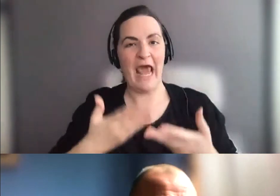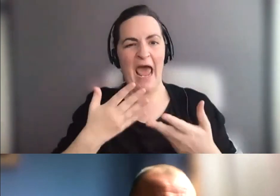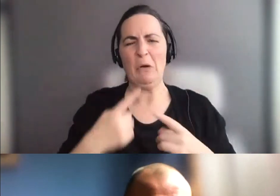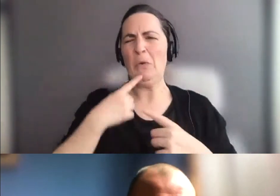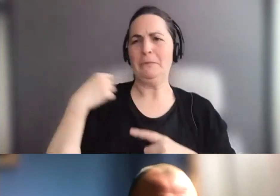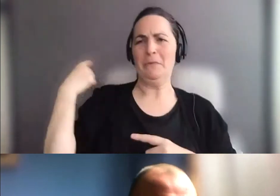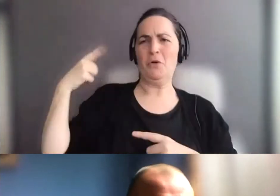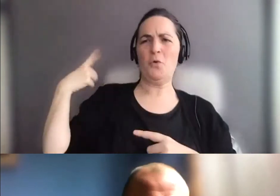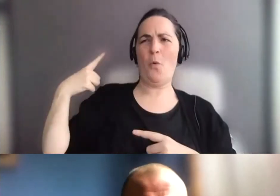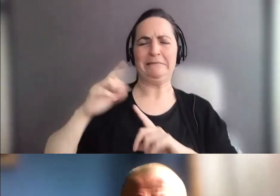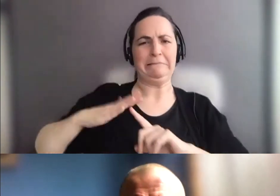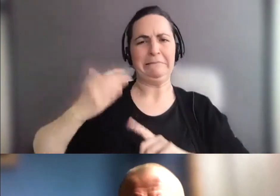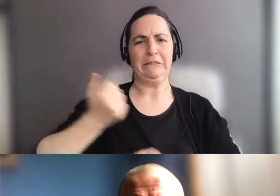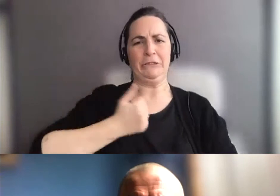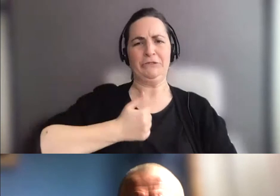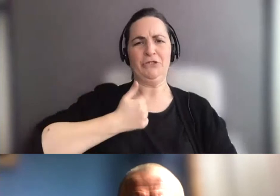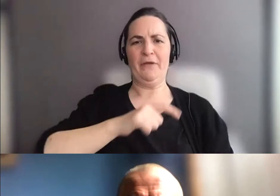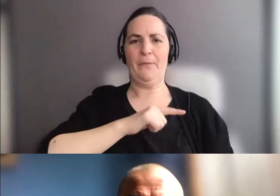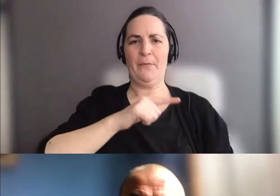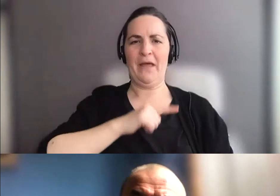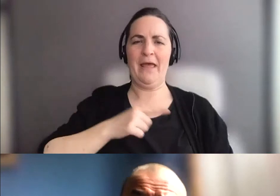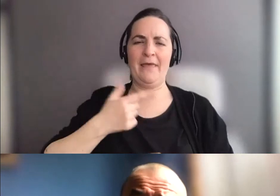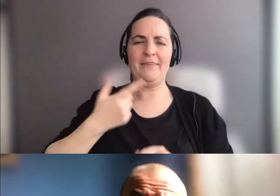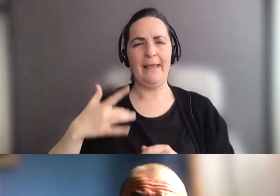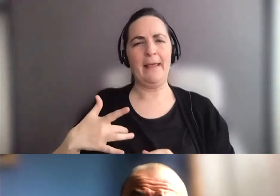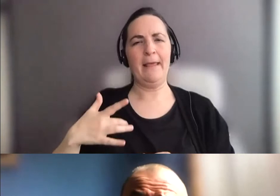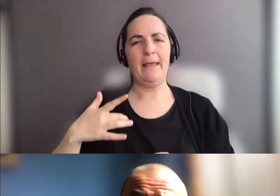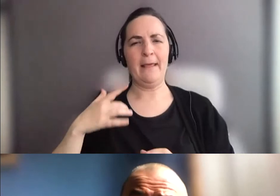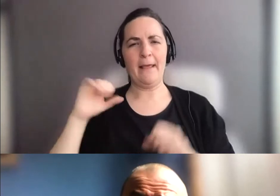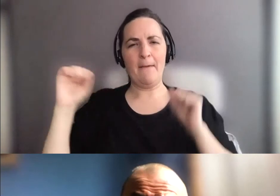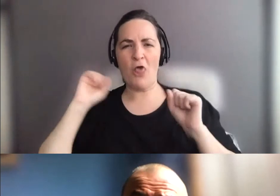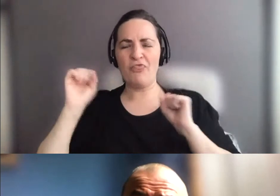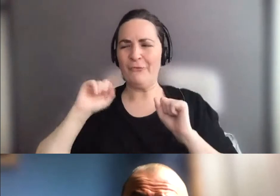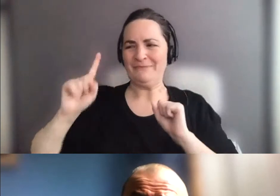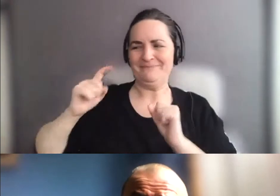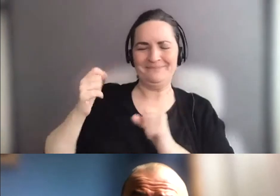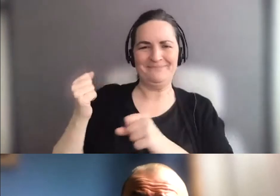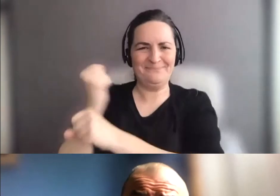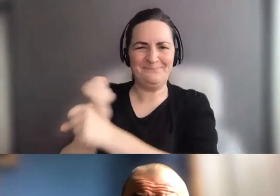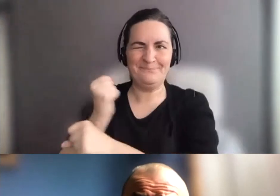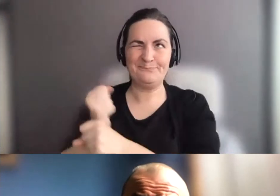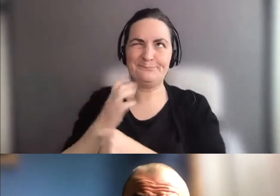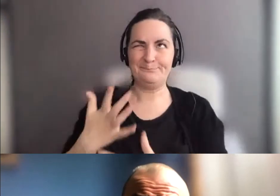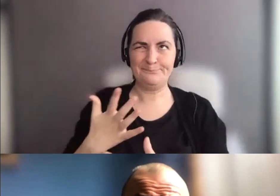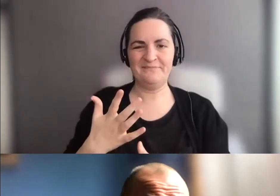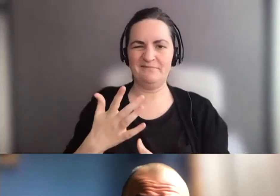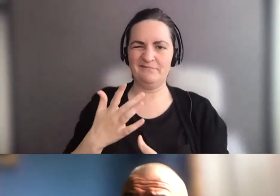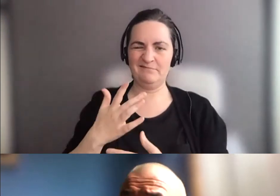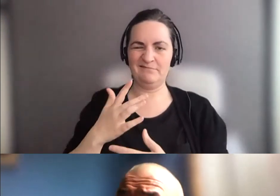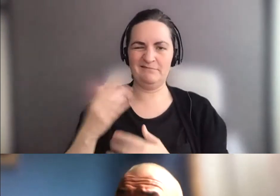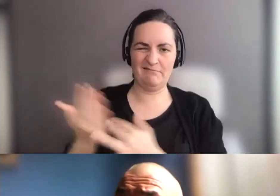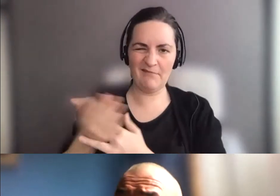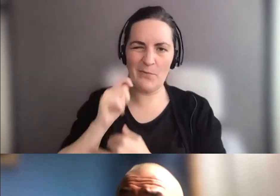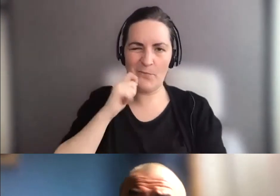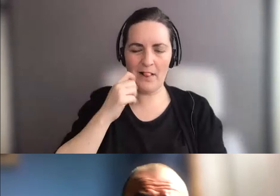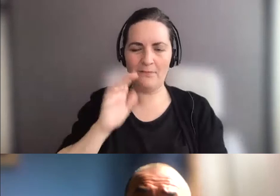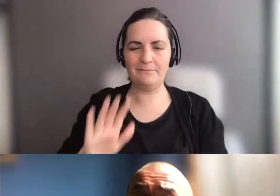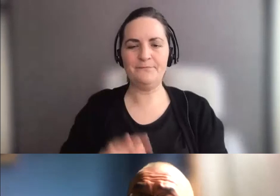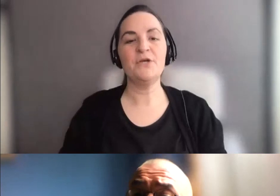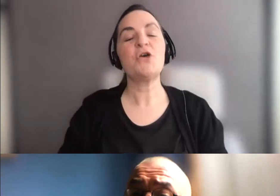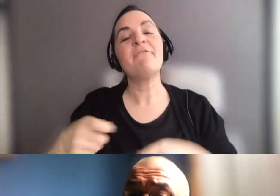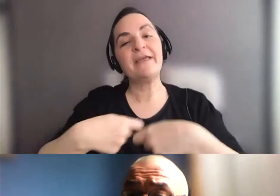some bursts of drills and things. I've given you 3 preparatory exercises for this particular session, and I know that